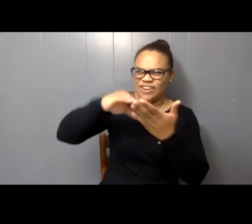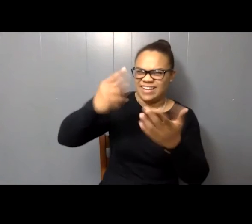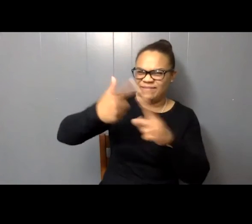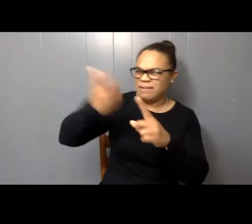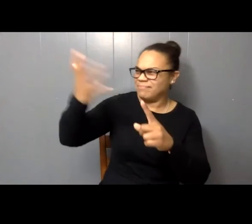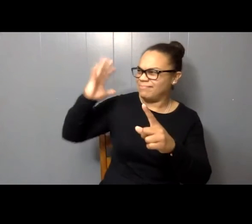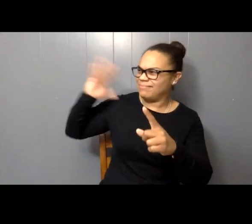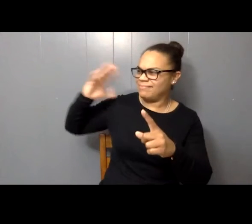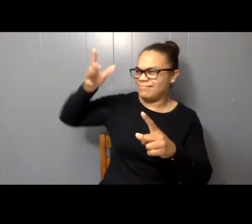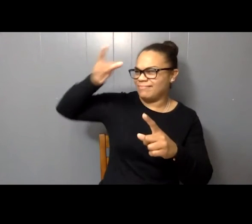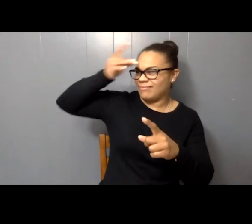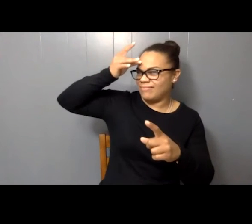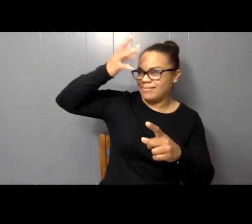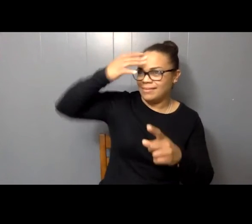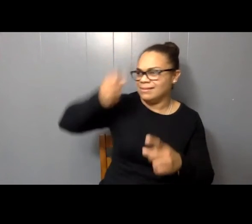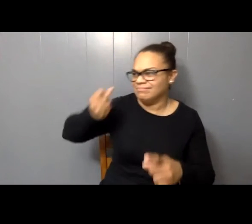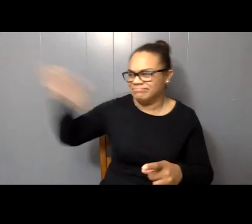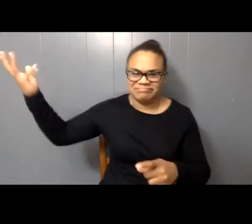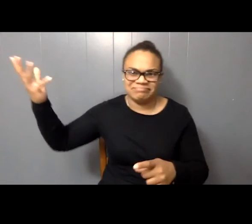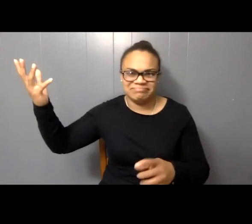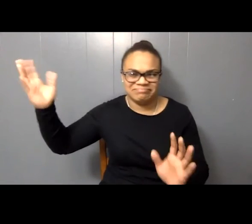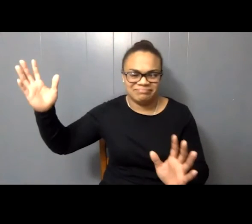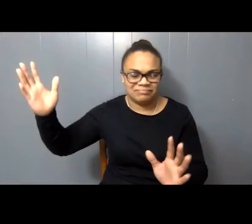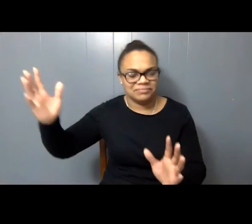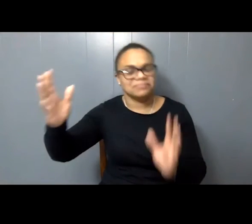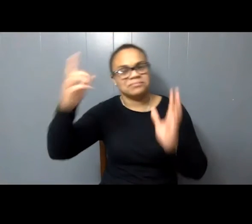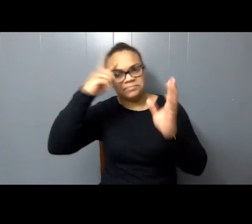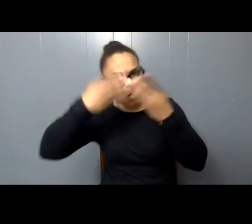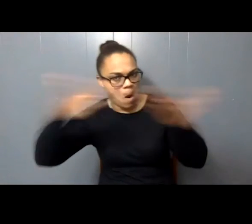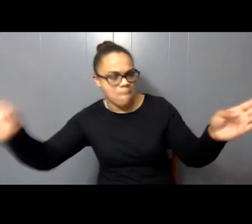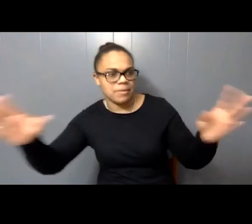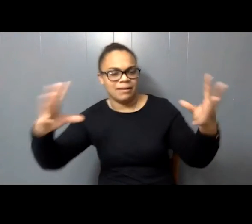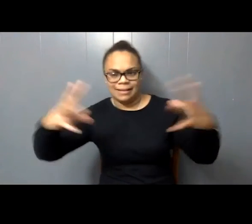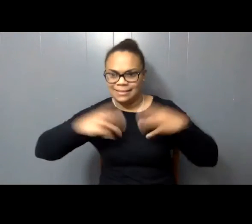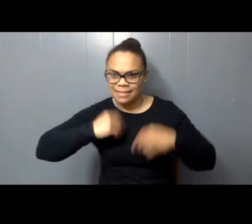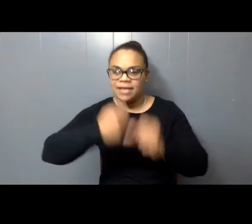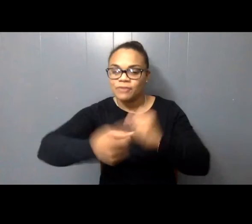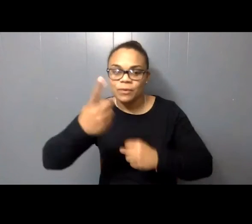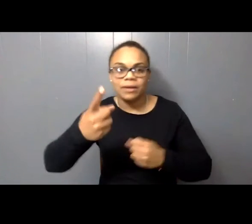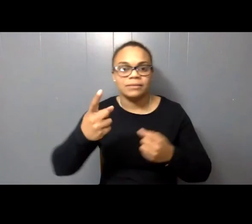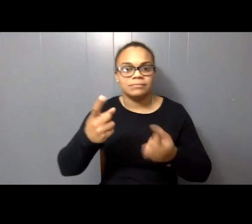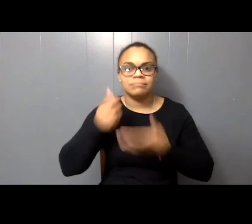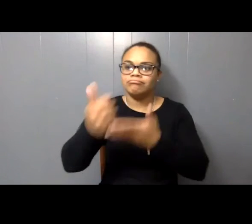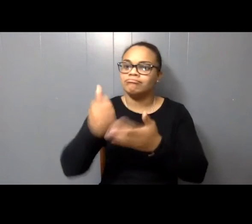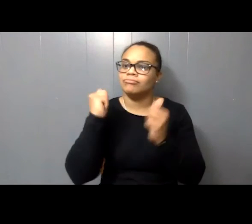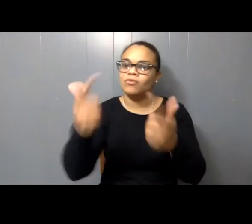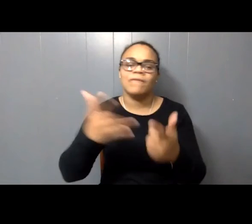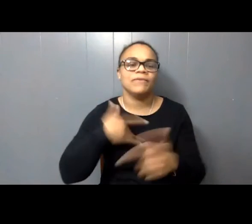sure that like we are open to everyone and we make everyone feel comfortable and we support everyone in the best way possible.